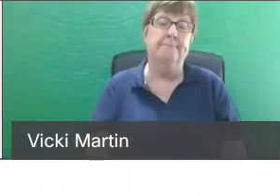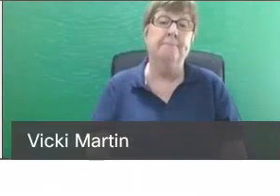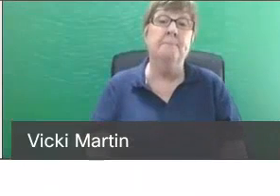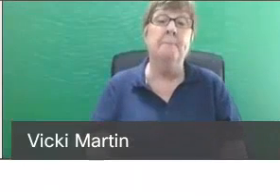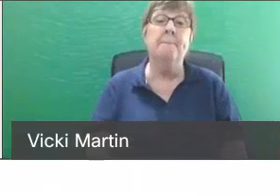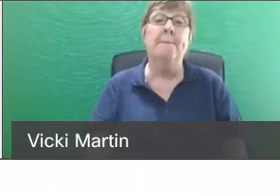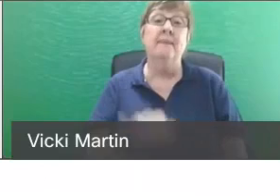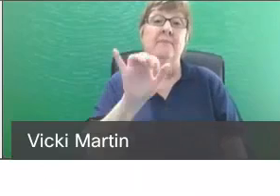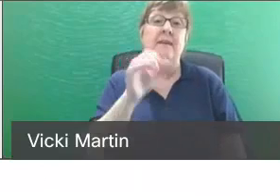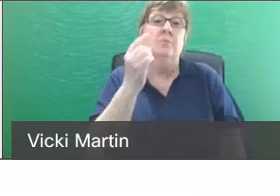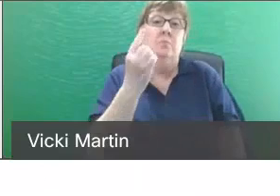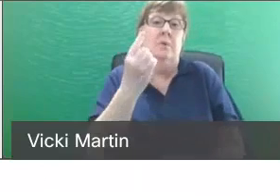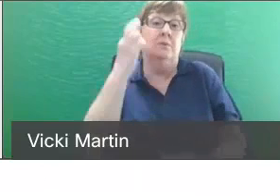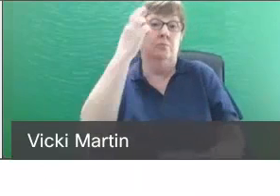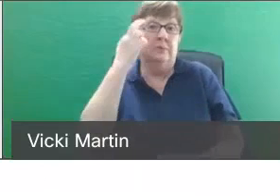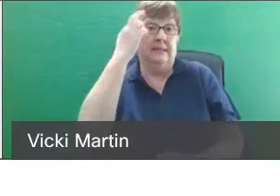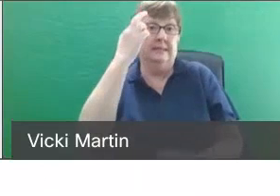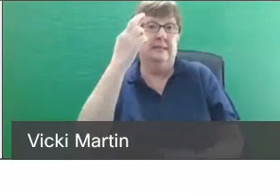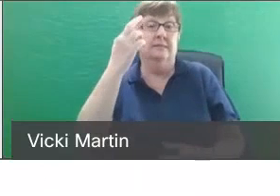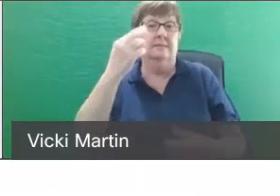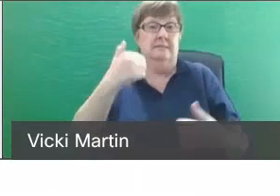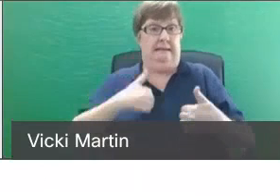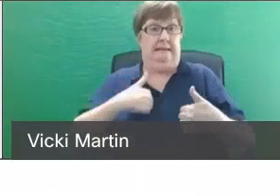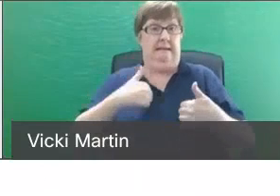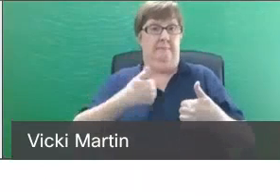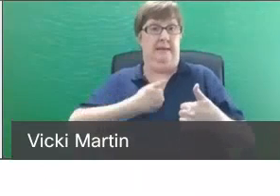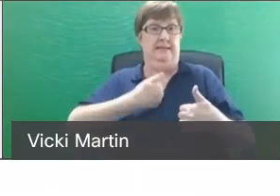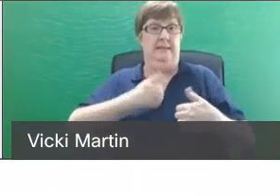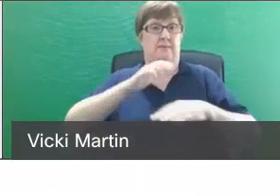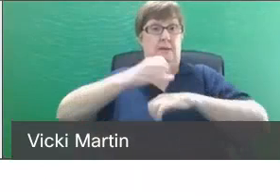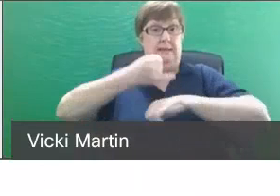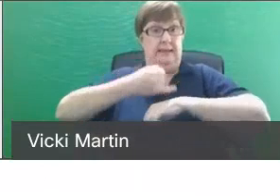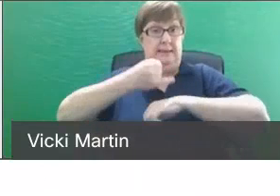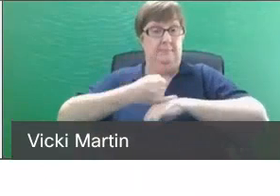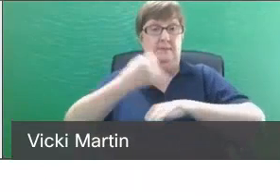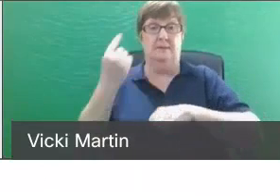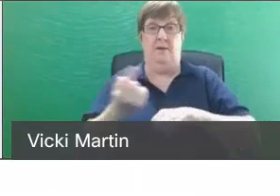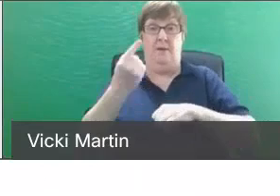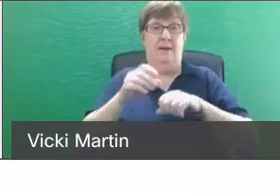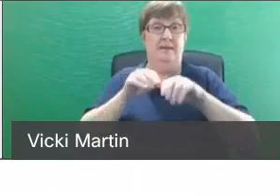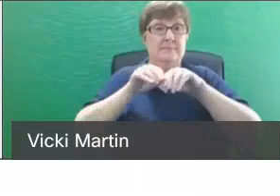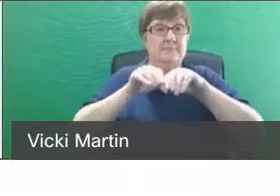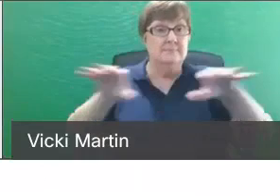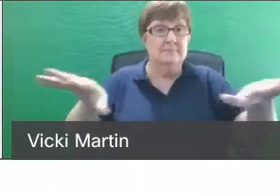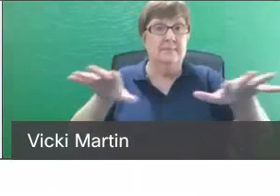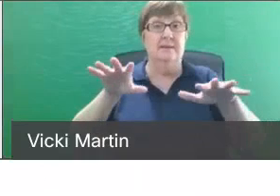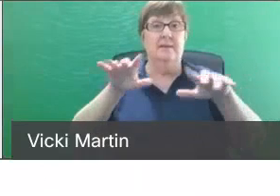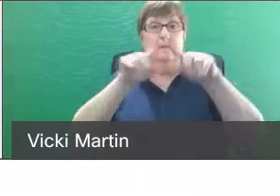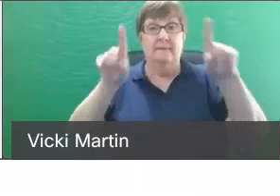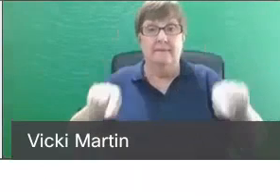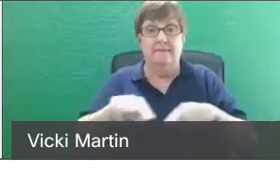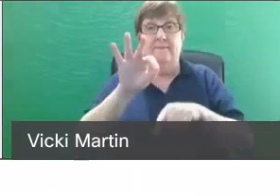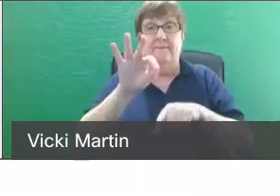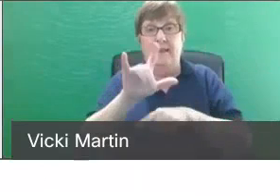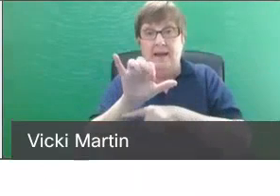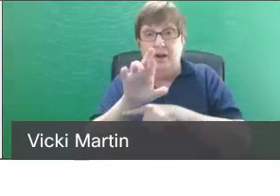that's one of the reasons why I'm on campus. I'm always sending out flyers of what I do and how I can help students, because